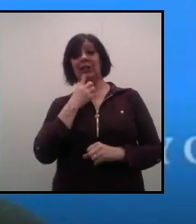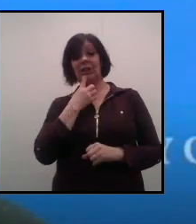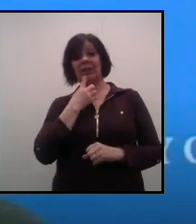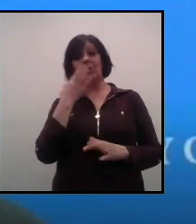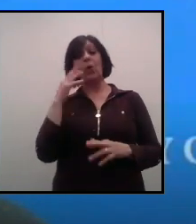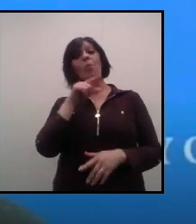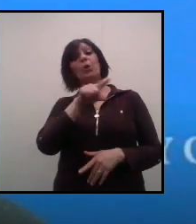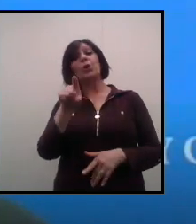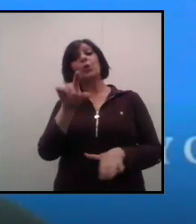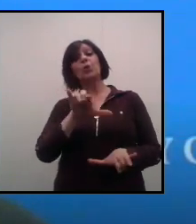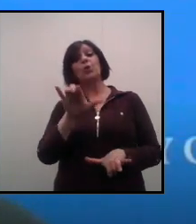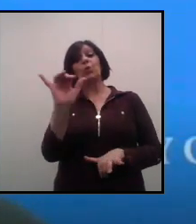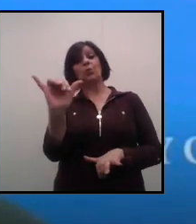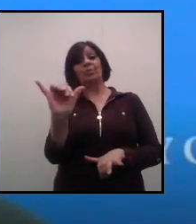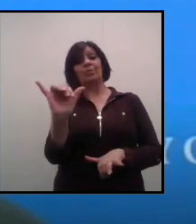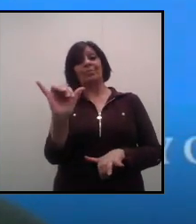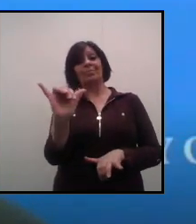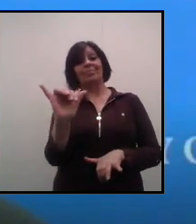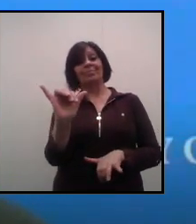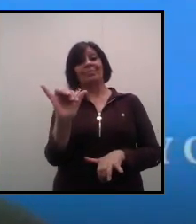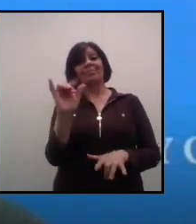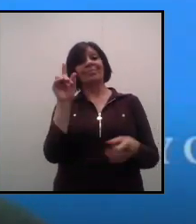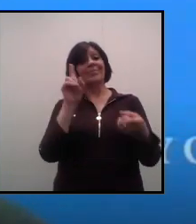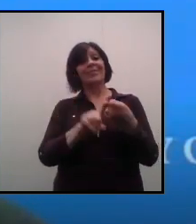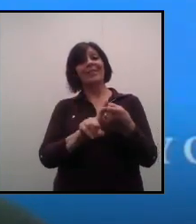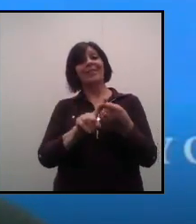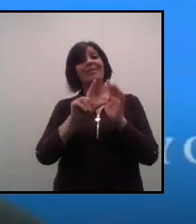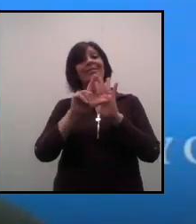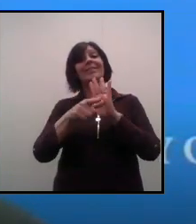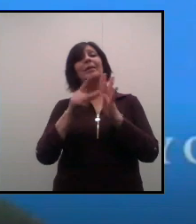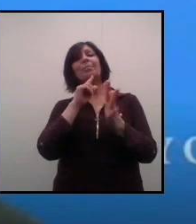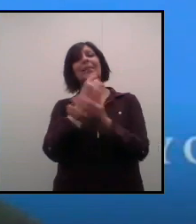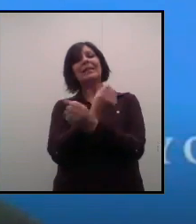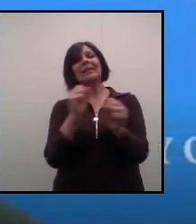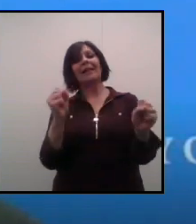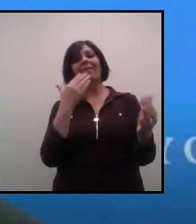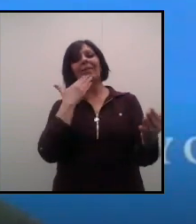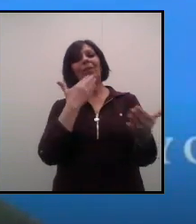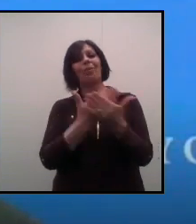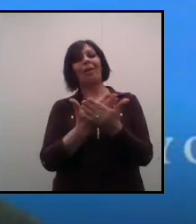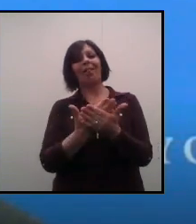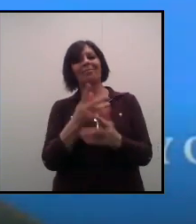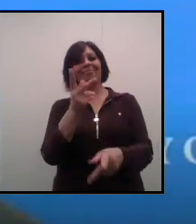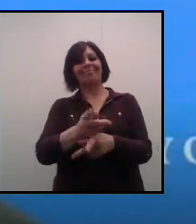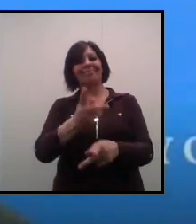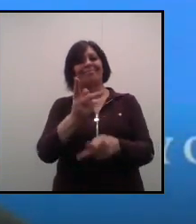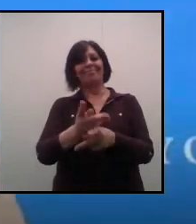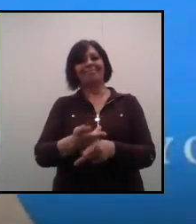hope you do as well. And until then, most importantly, folks, be safe and well. Take care.